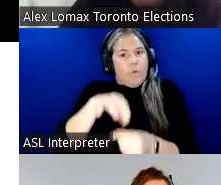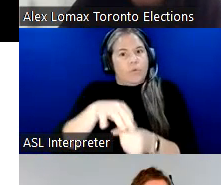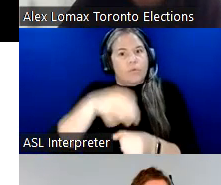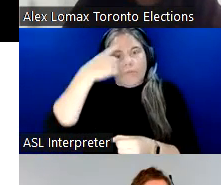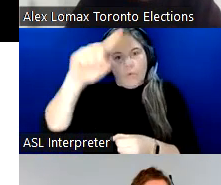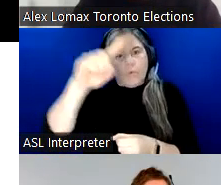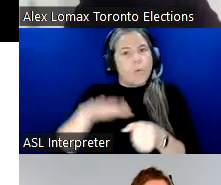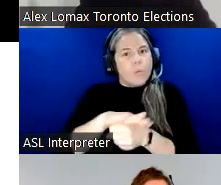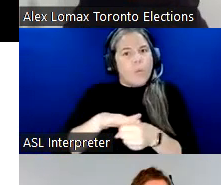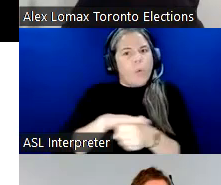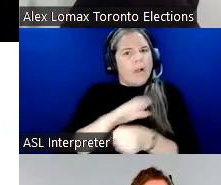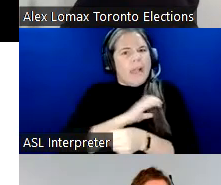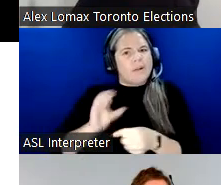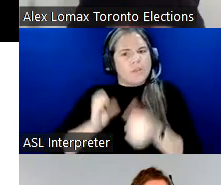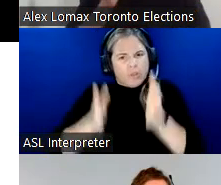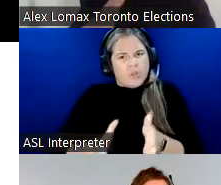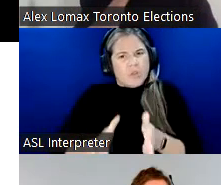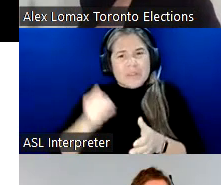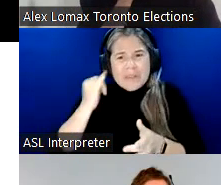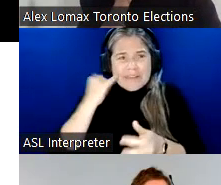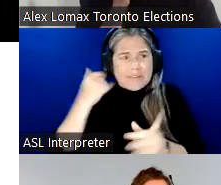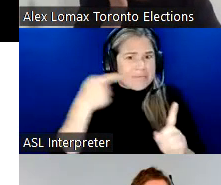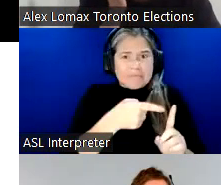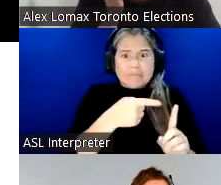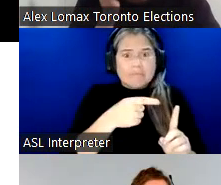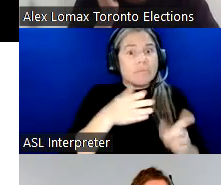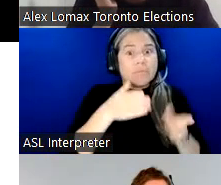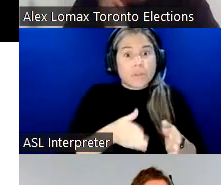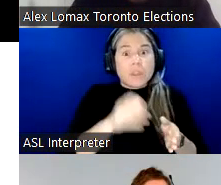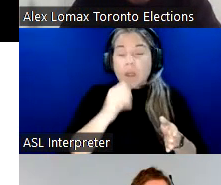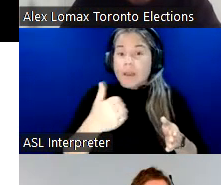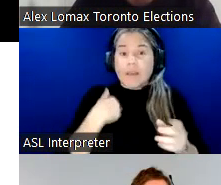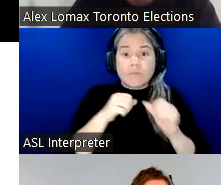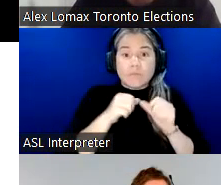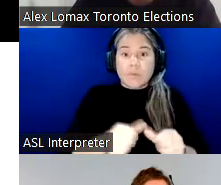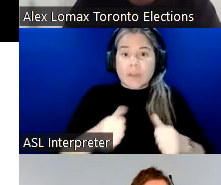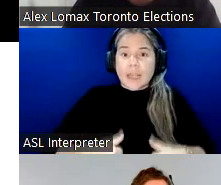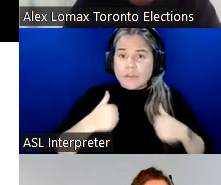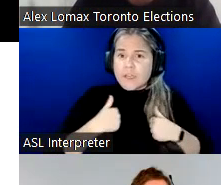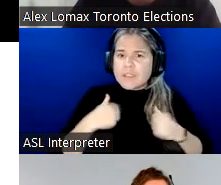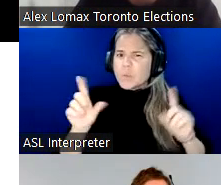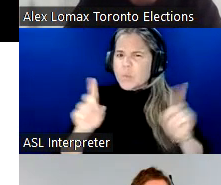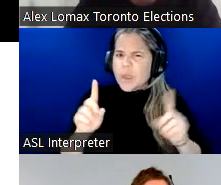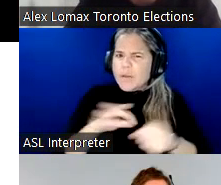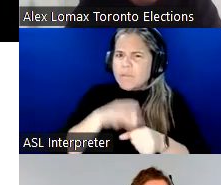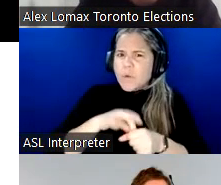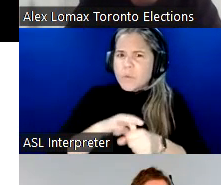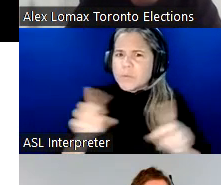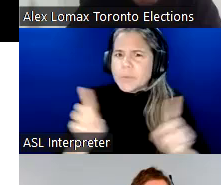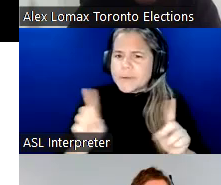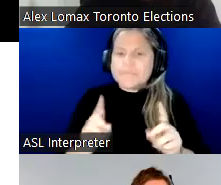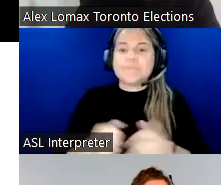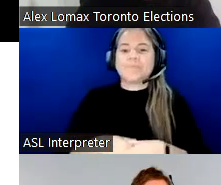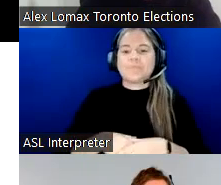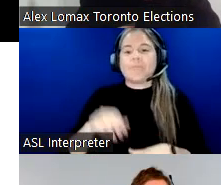vote? Okay, so if somebody doesn't have a permanent address, what we're doing this year is, and they do it every year, every